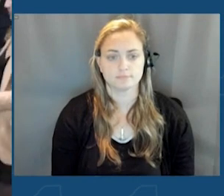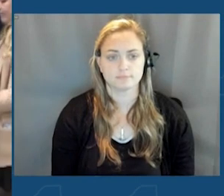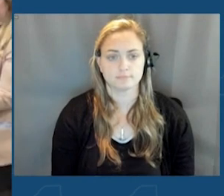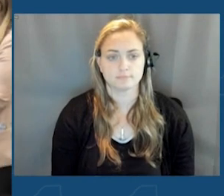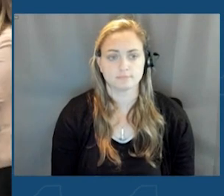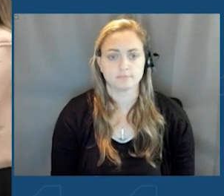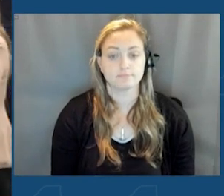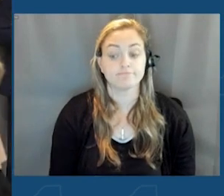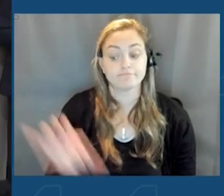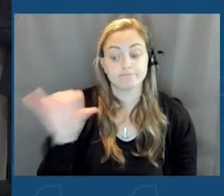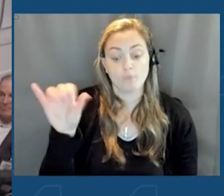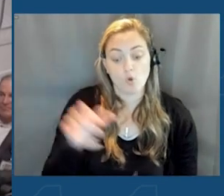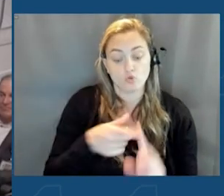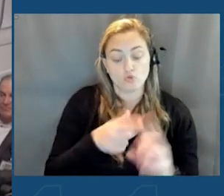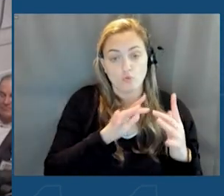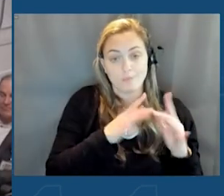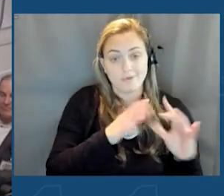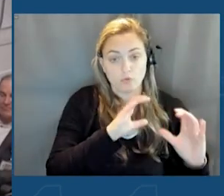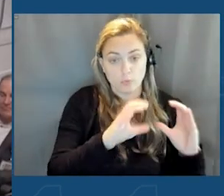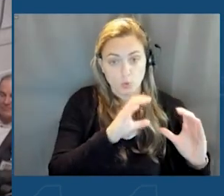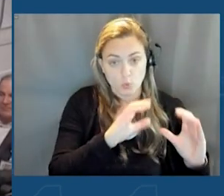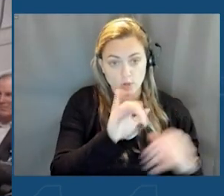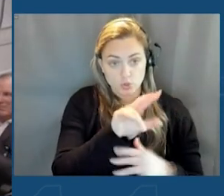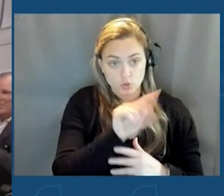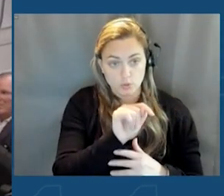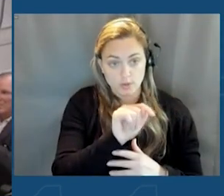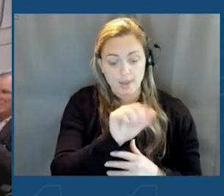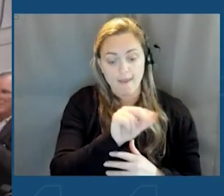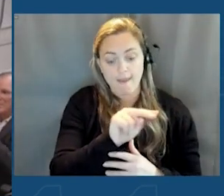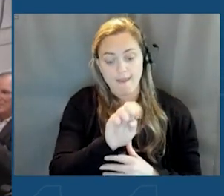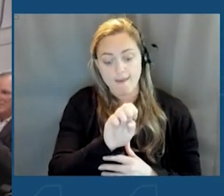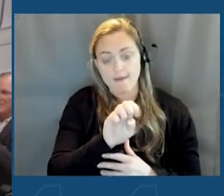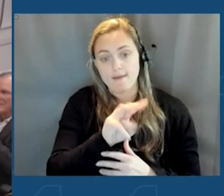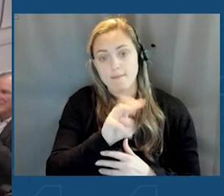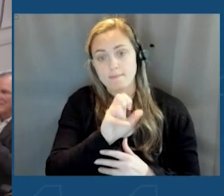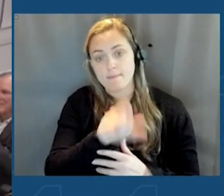Also from the Digital Communications Unit, Annie Mae Morrison.